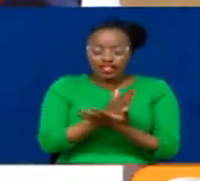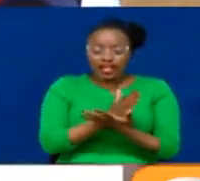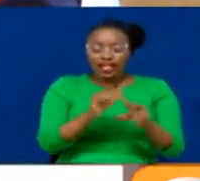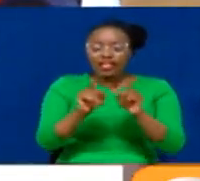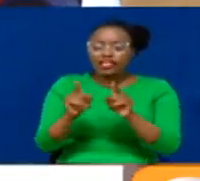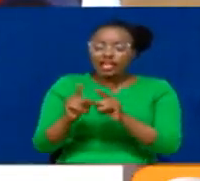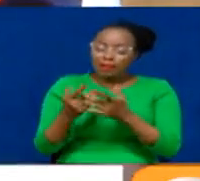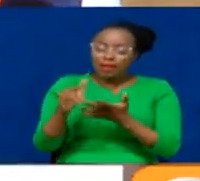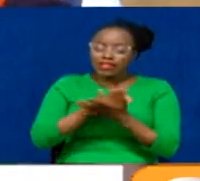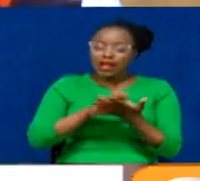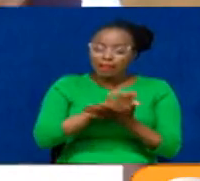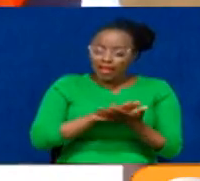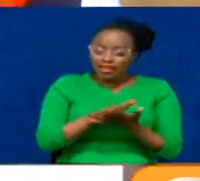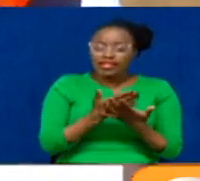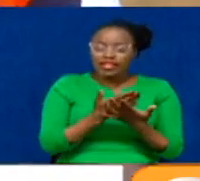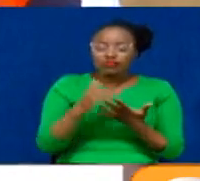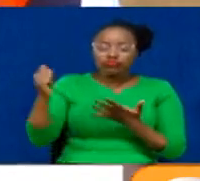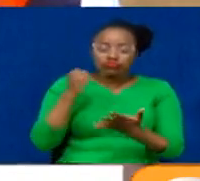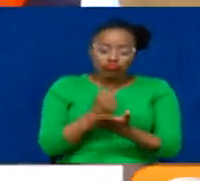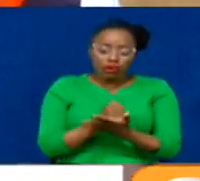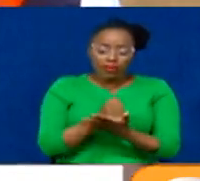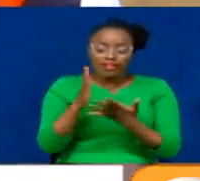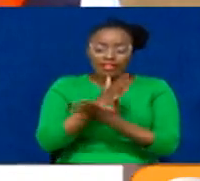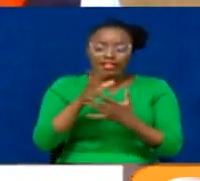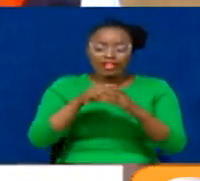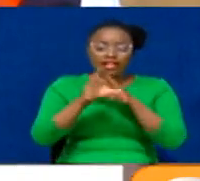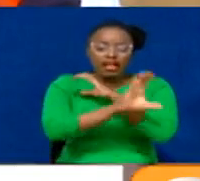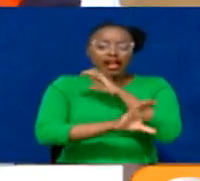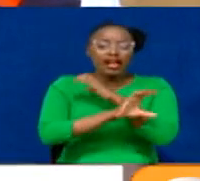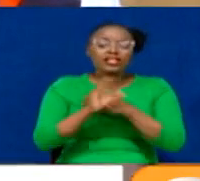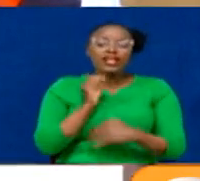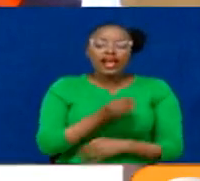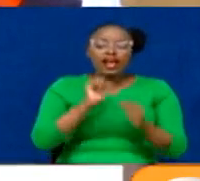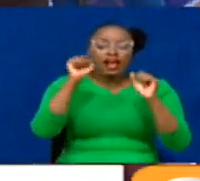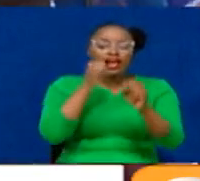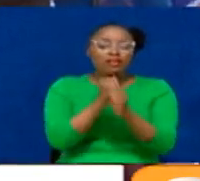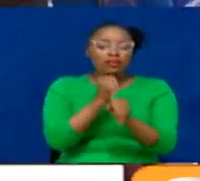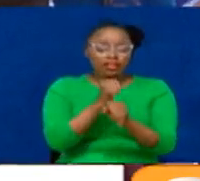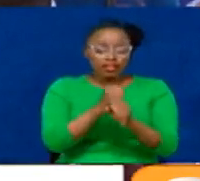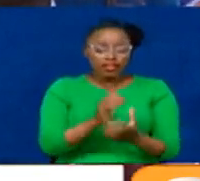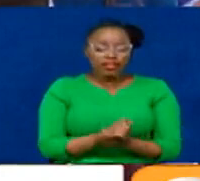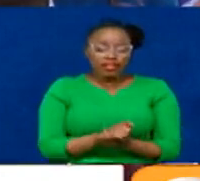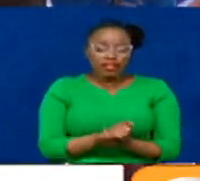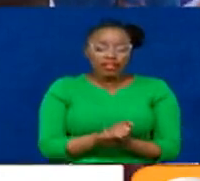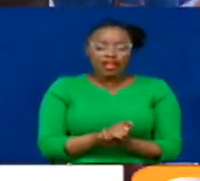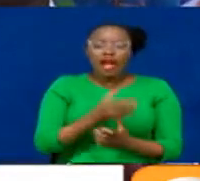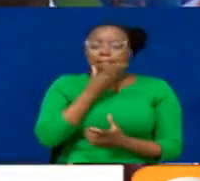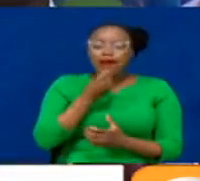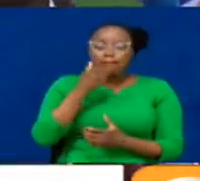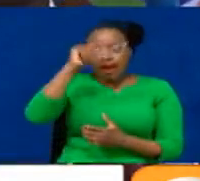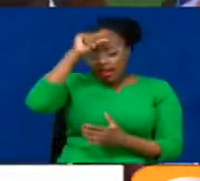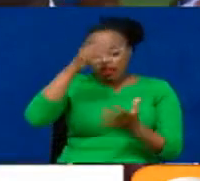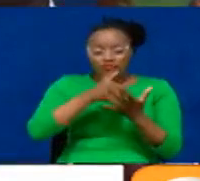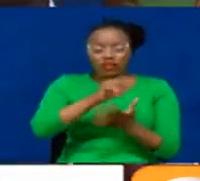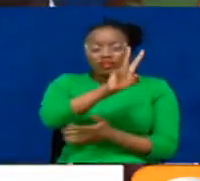as a primary source of employment in our country. And it can be done. Baba was in government